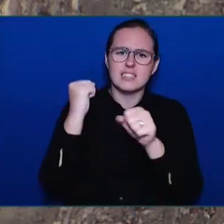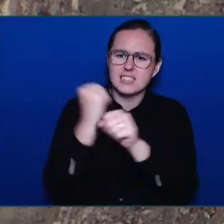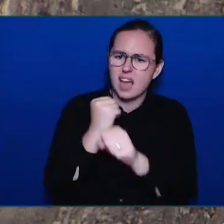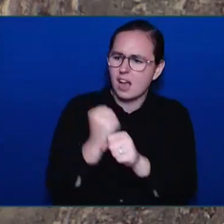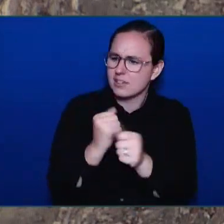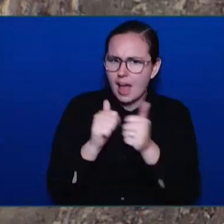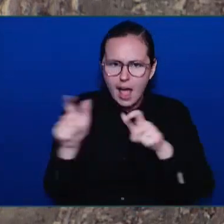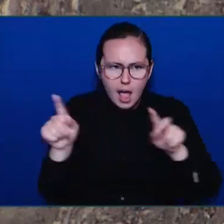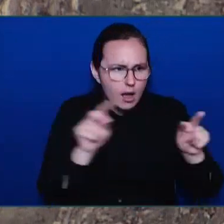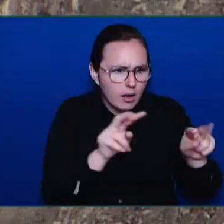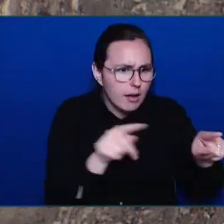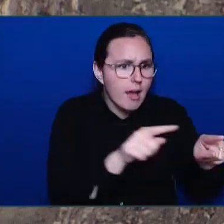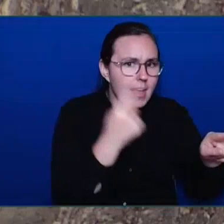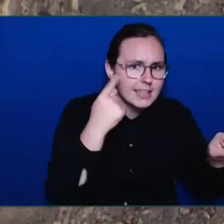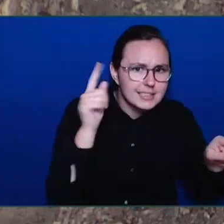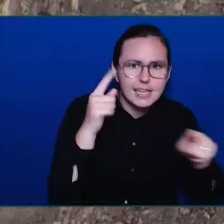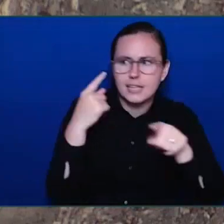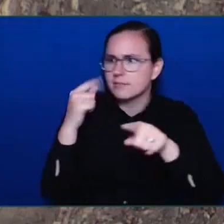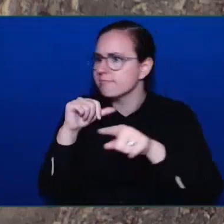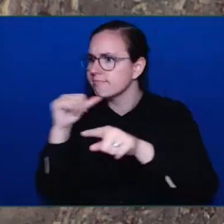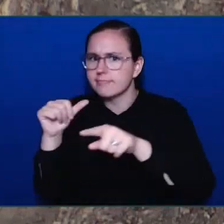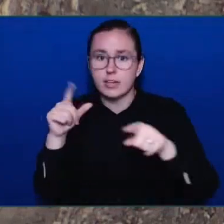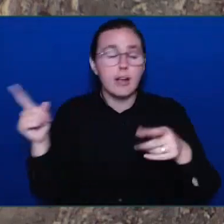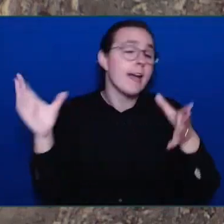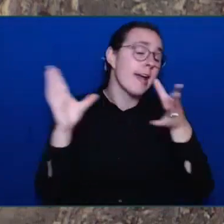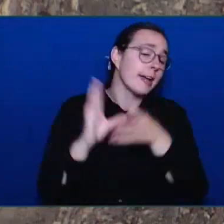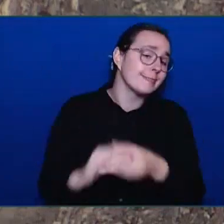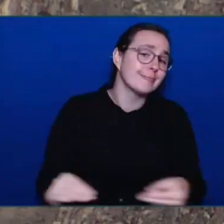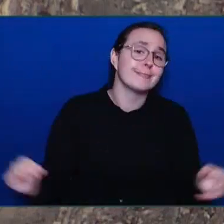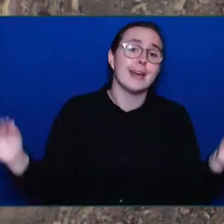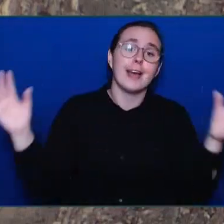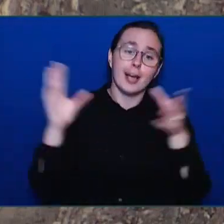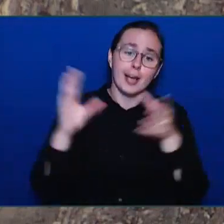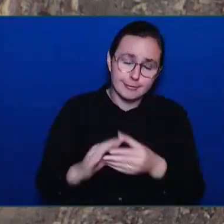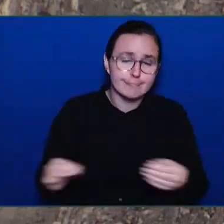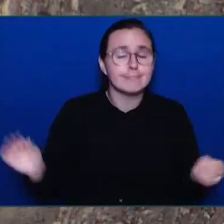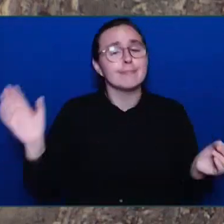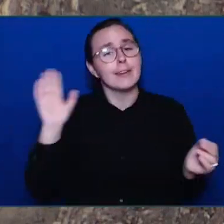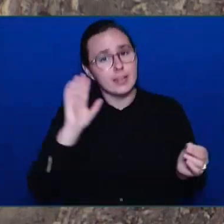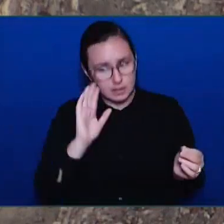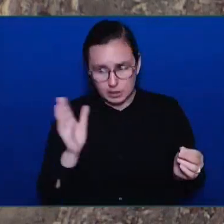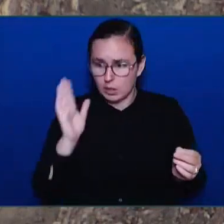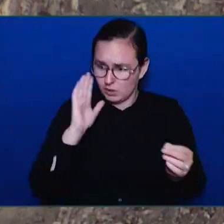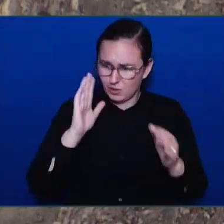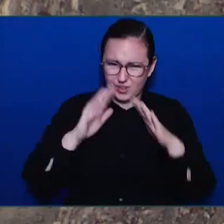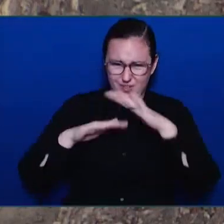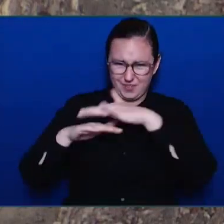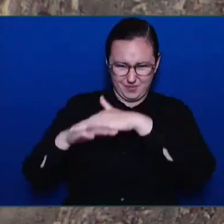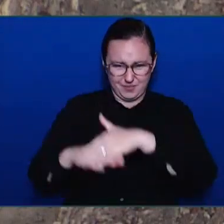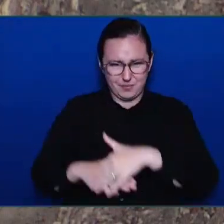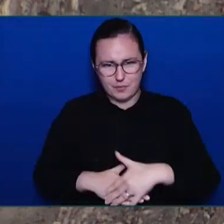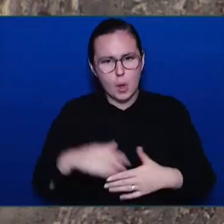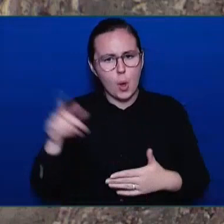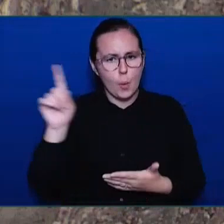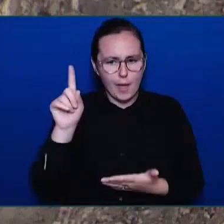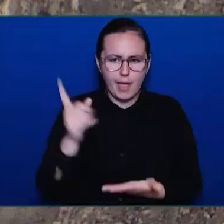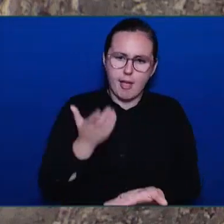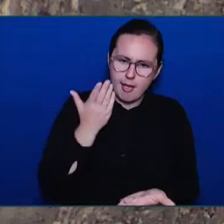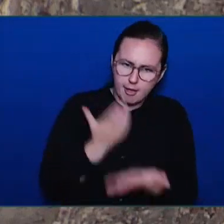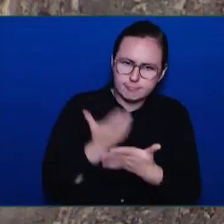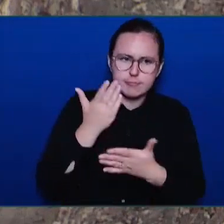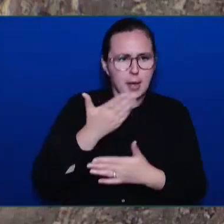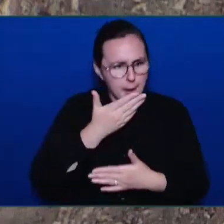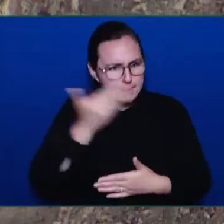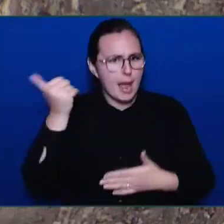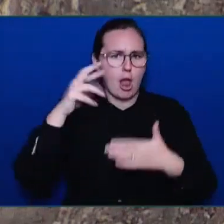platitudes, but it's not getting us to where we need to go, which is improved outcomes. You cannot just say we're going to do more of the same when every year we